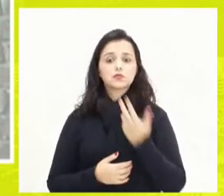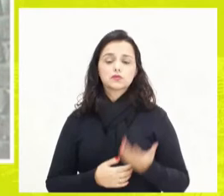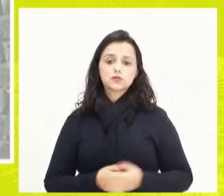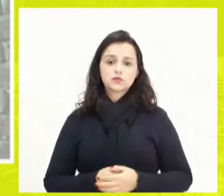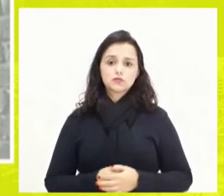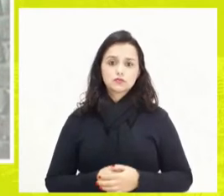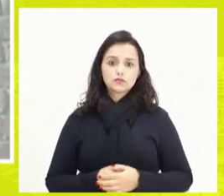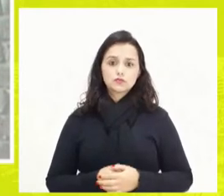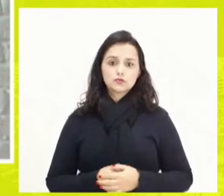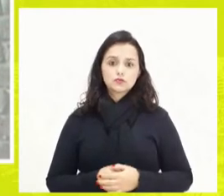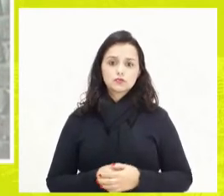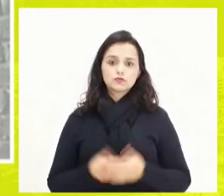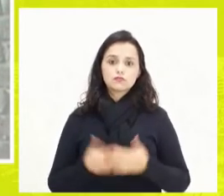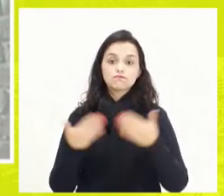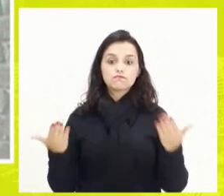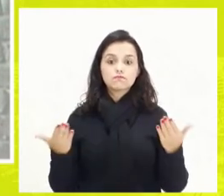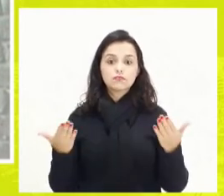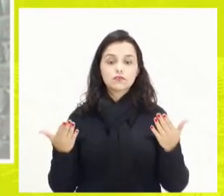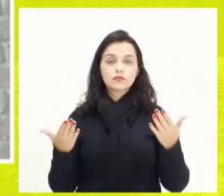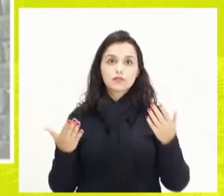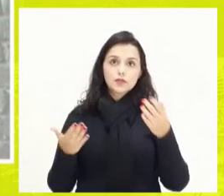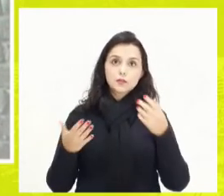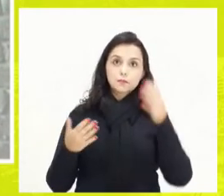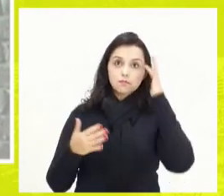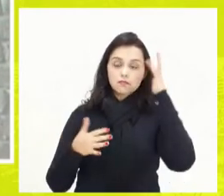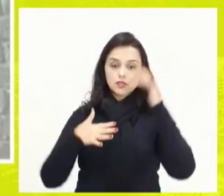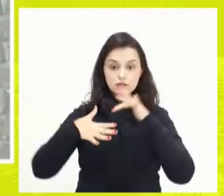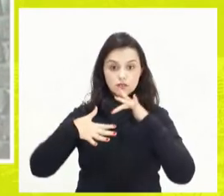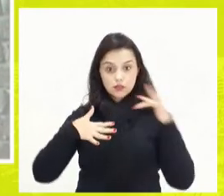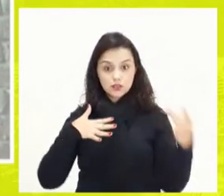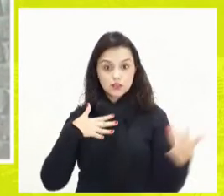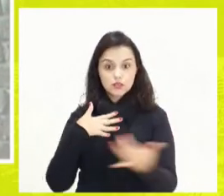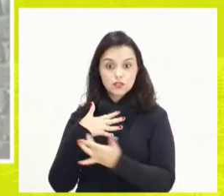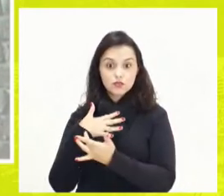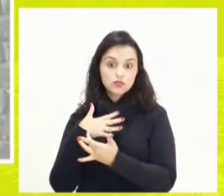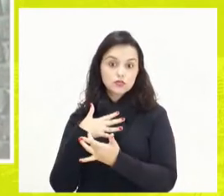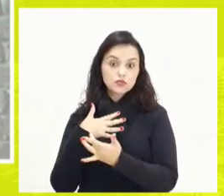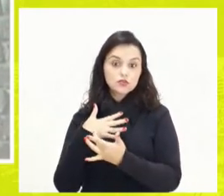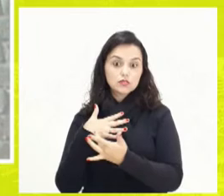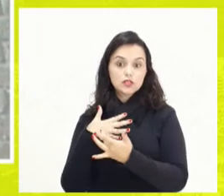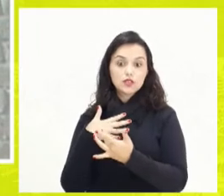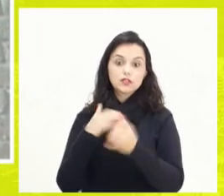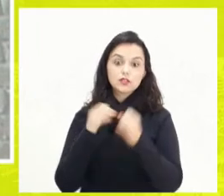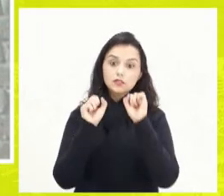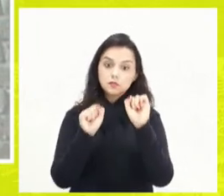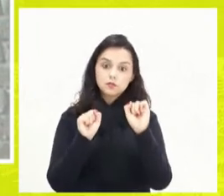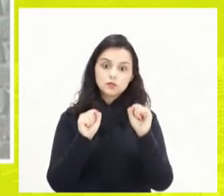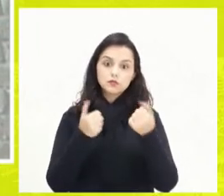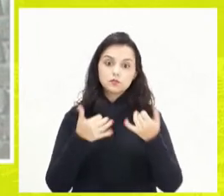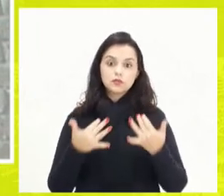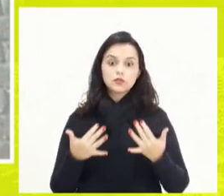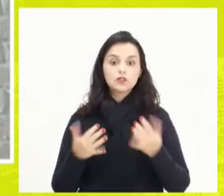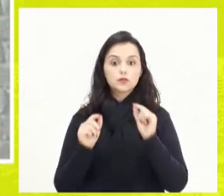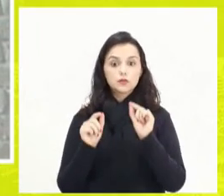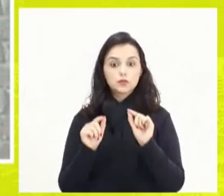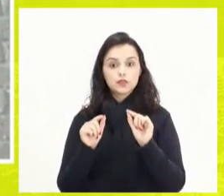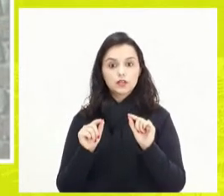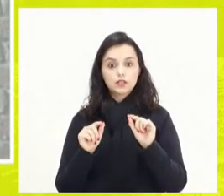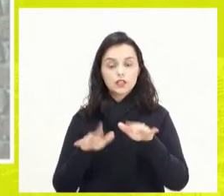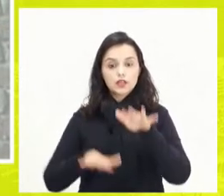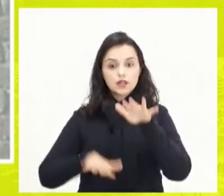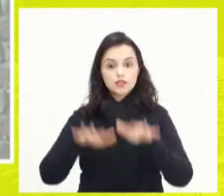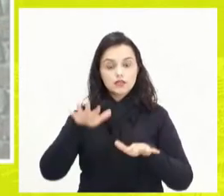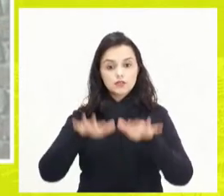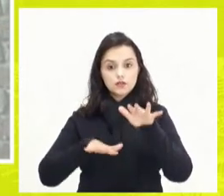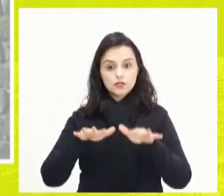be a a a framework of that when we're looking at social media an interesting metaphor is to think that many